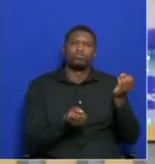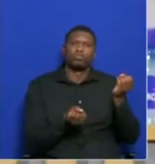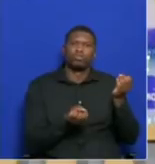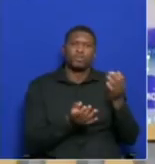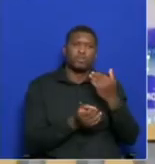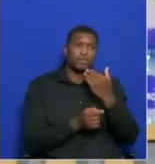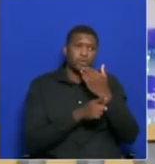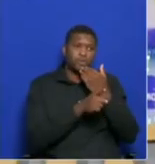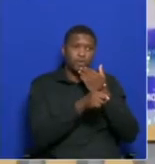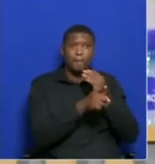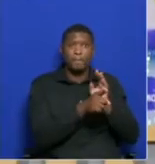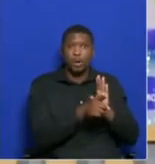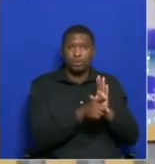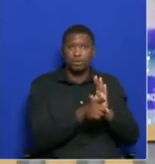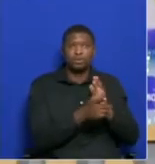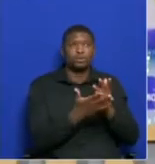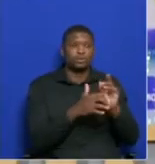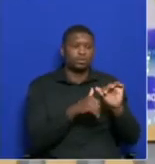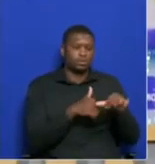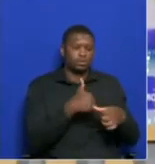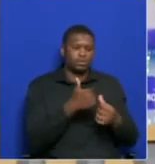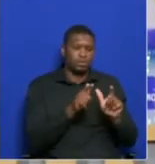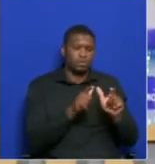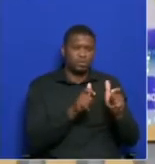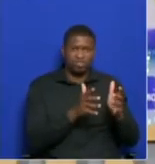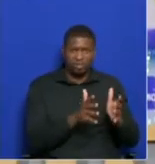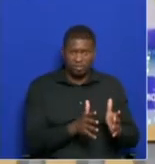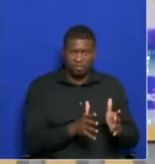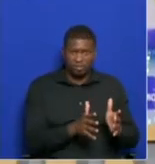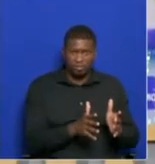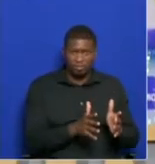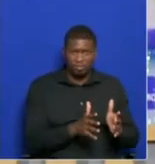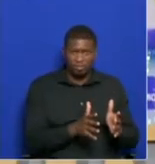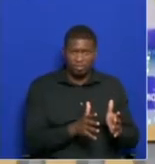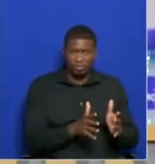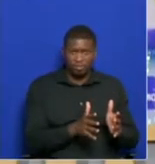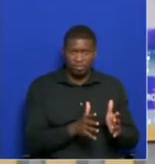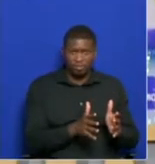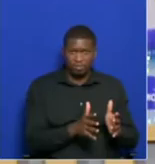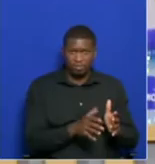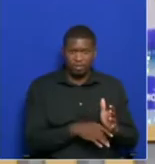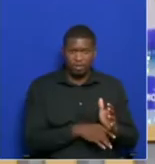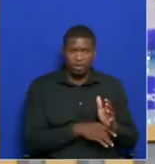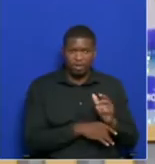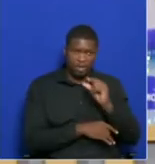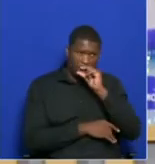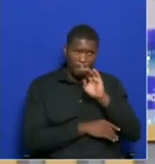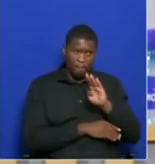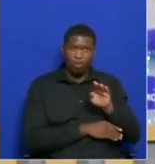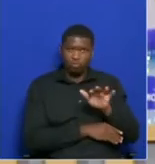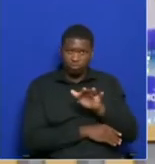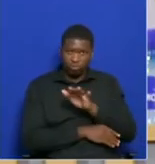Deputy Commissioner, I think that's his position, Ball Hayes was overseeing